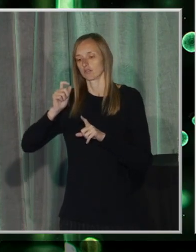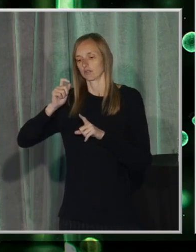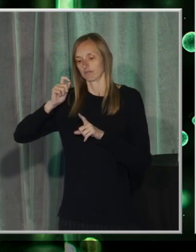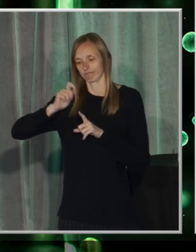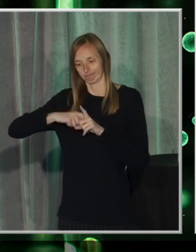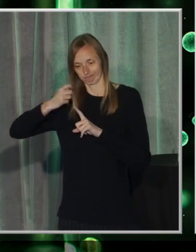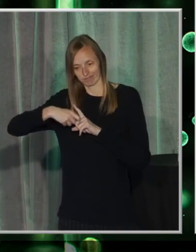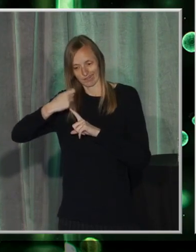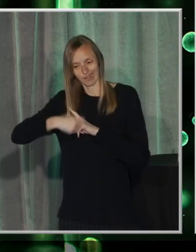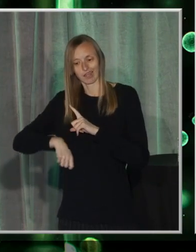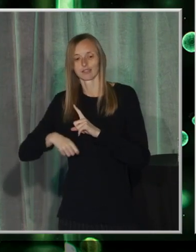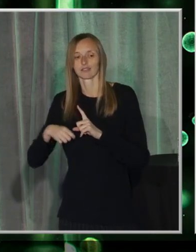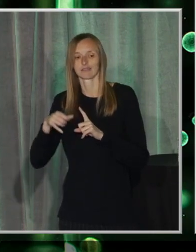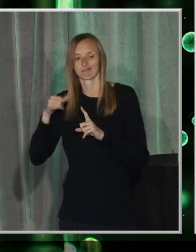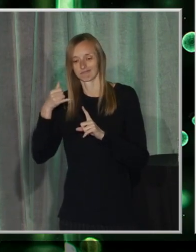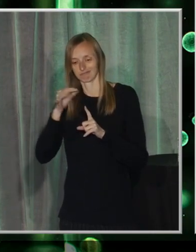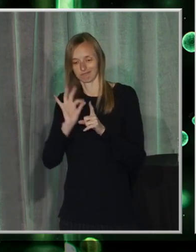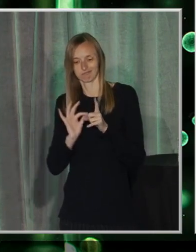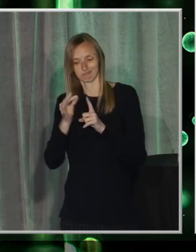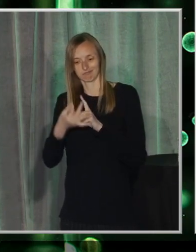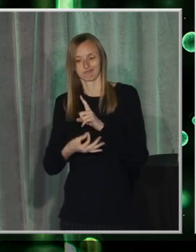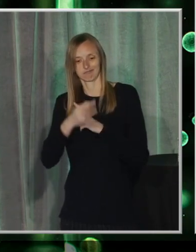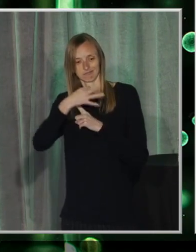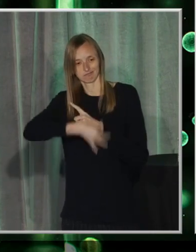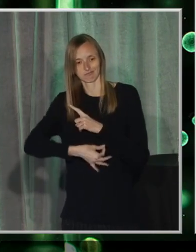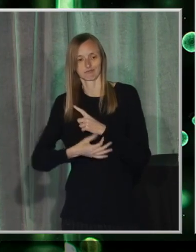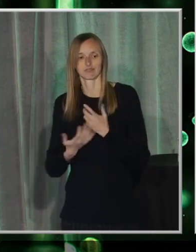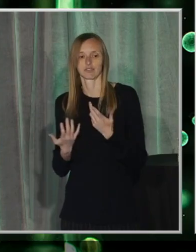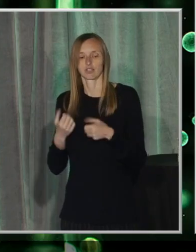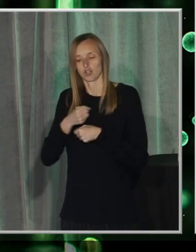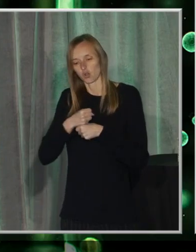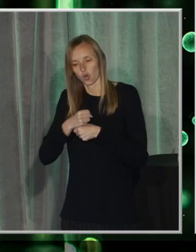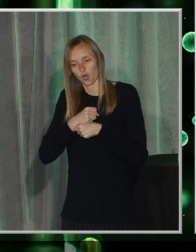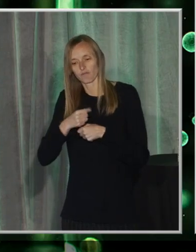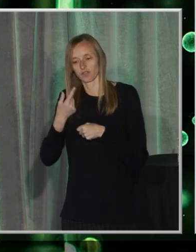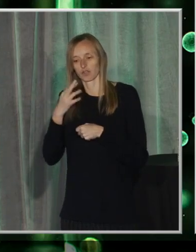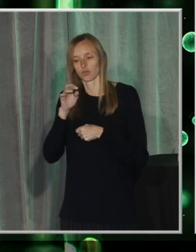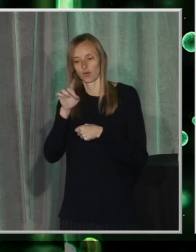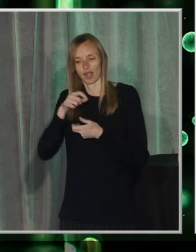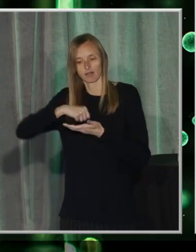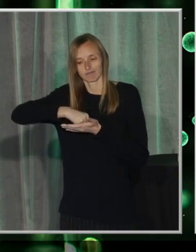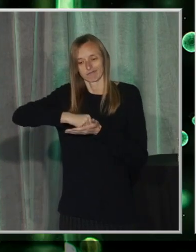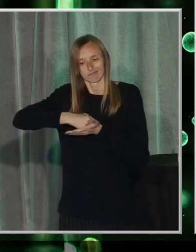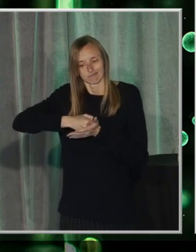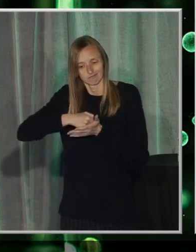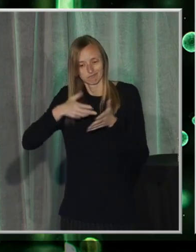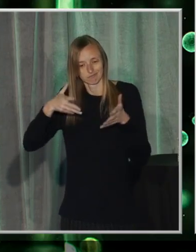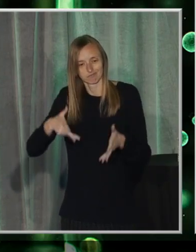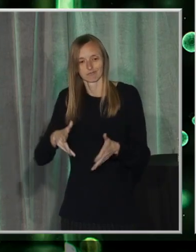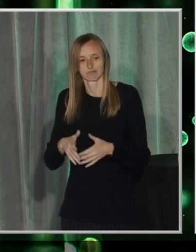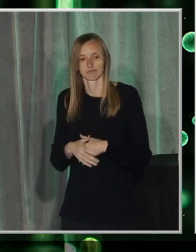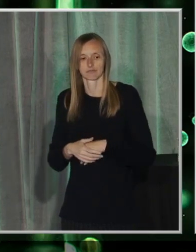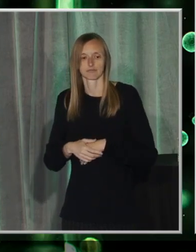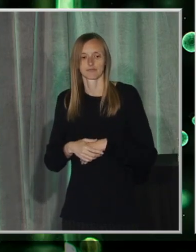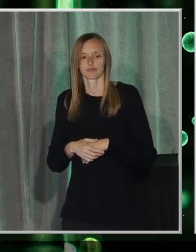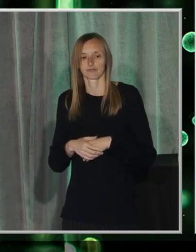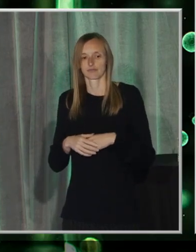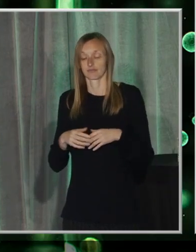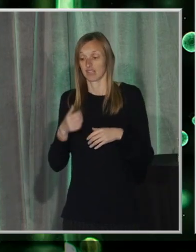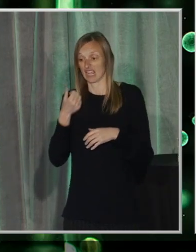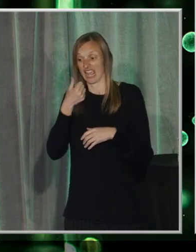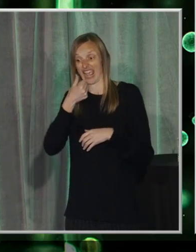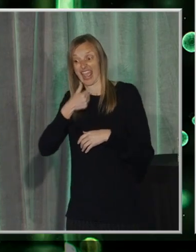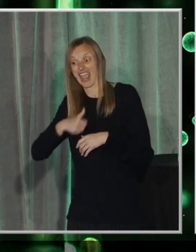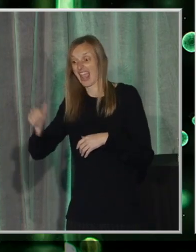peels, and a kind of like specific coffee grounds, I think it was. Yeah. Can you use any